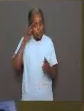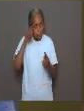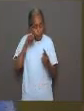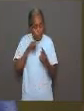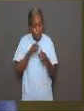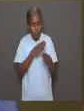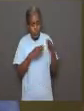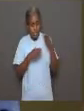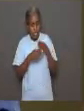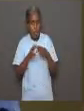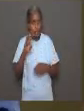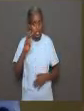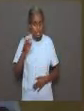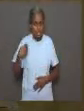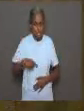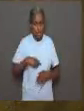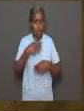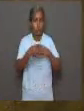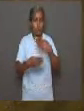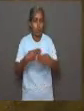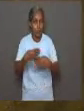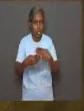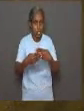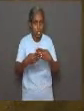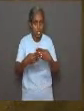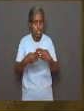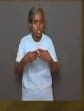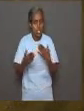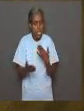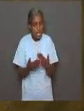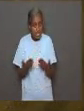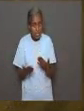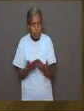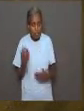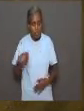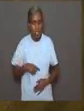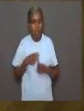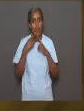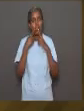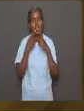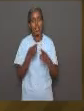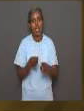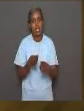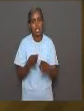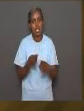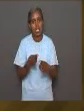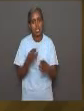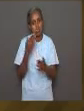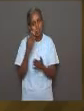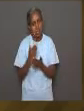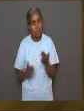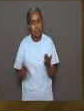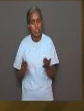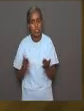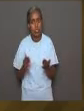6 in our process is to simplify our answer into something